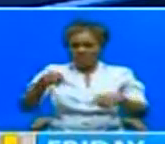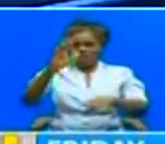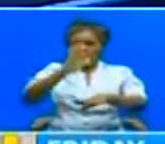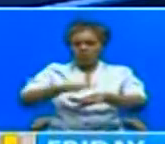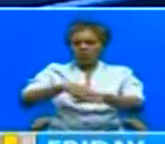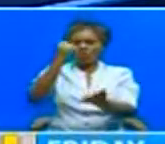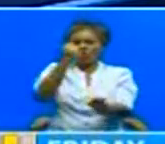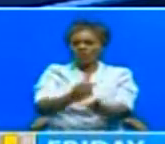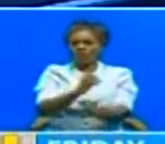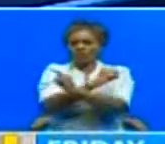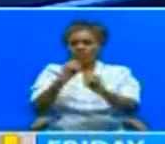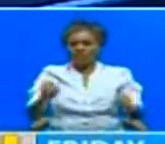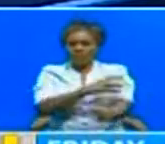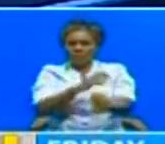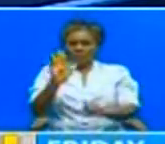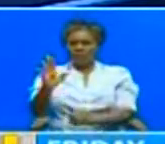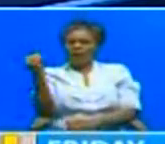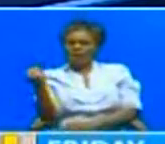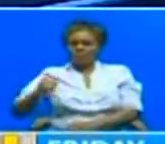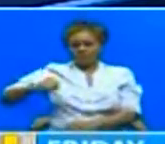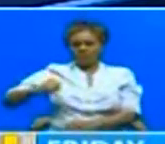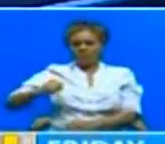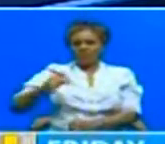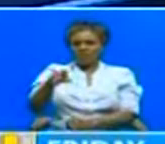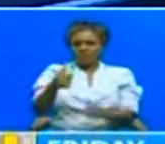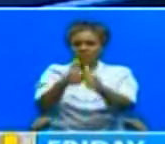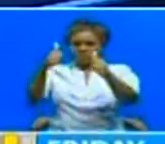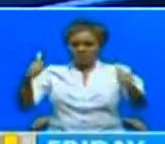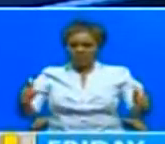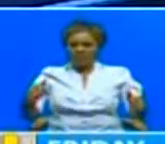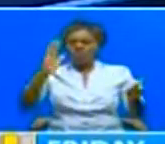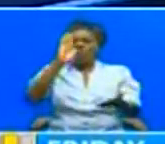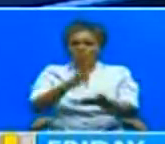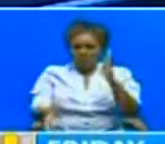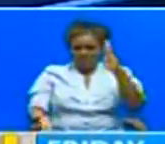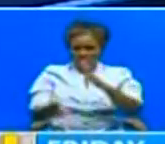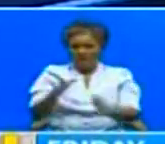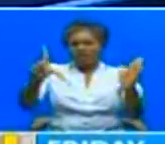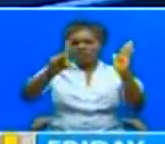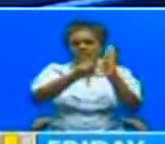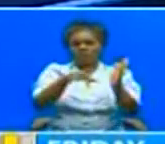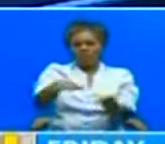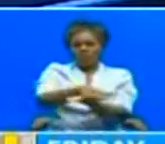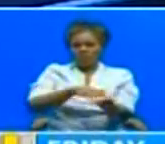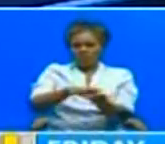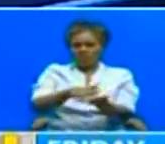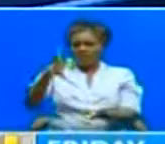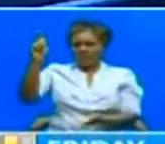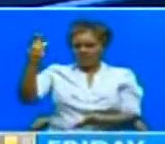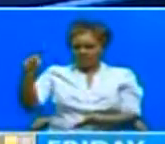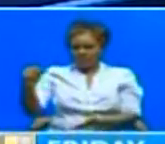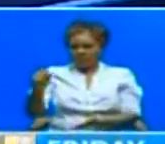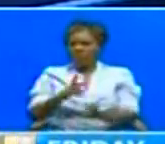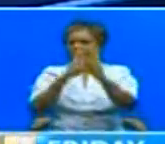office for abusing their powers by rejecting Dr. Monica Juma without any legal basis. But as KTN's